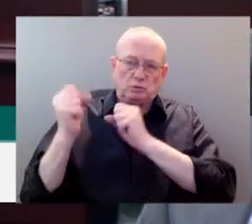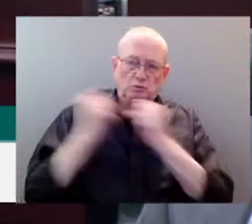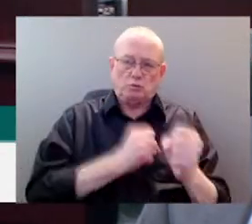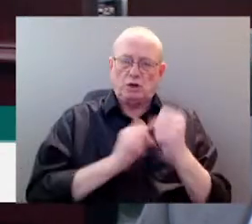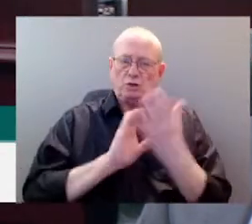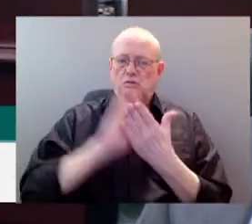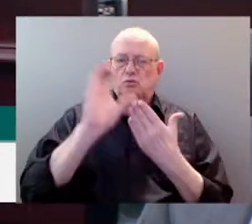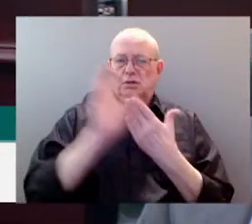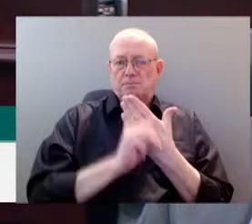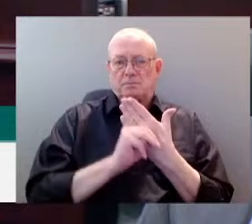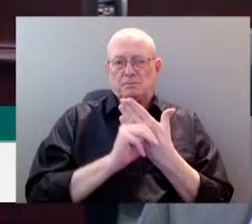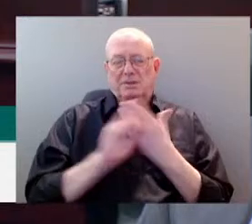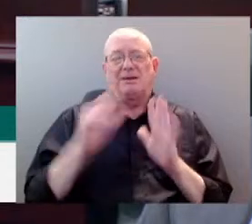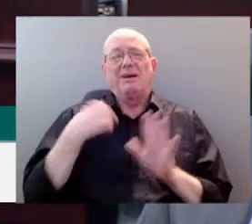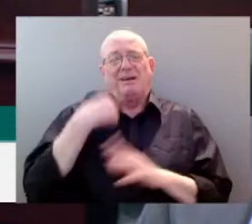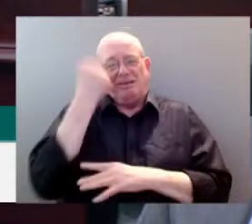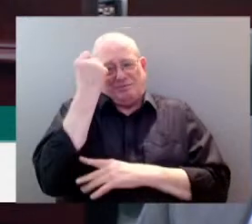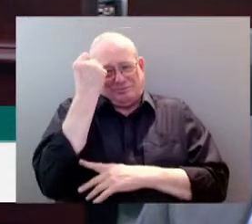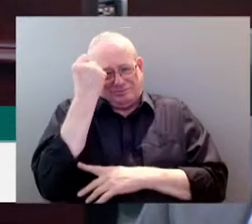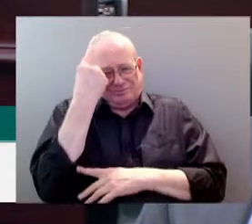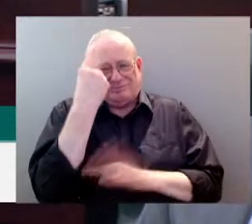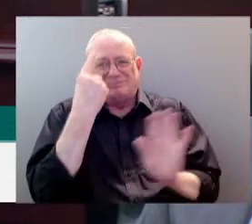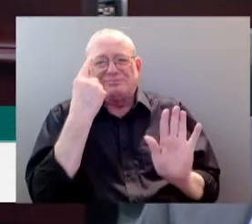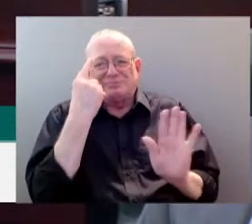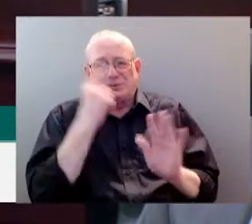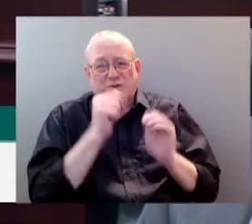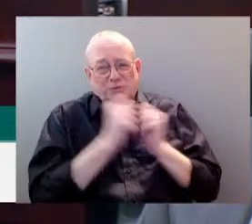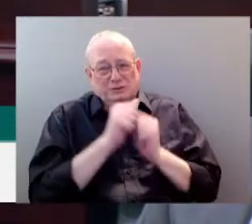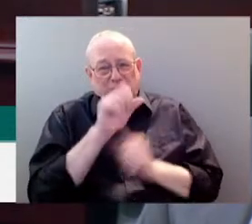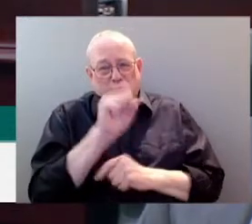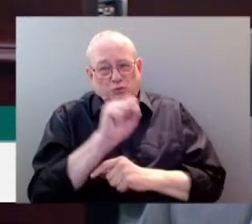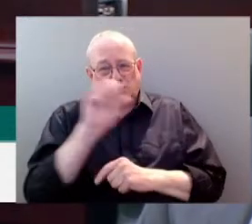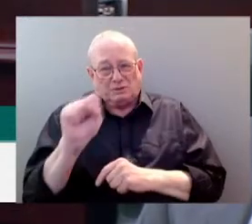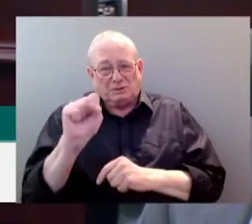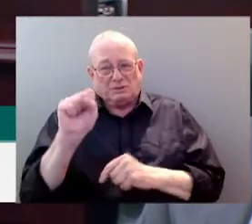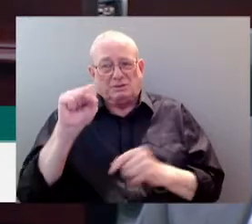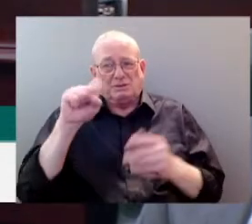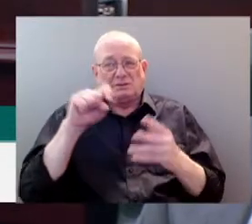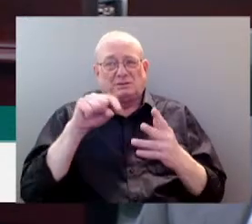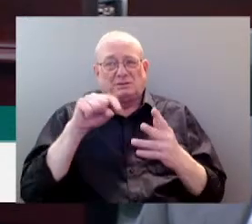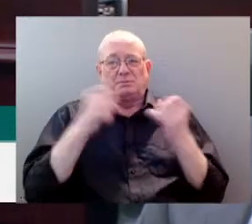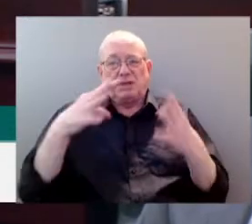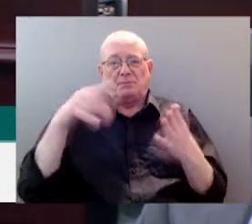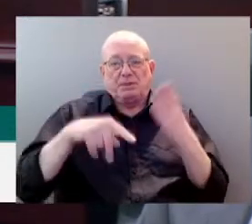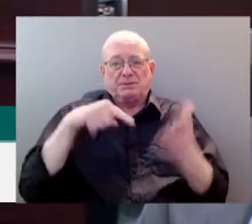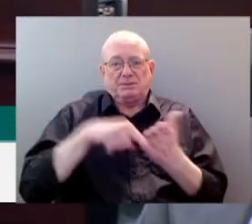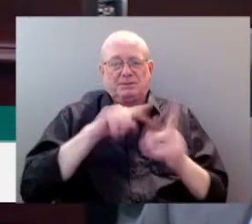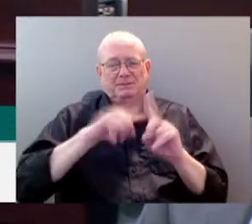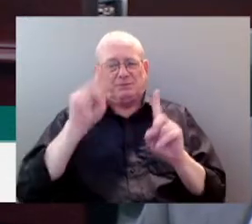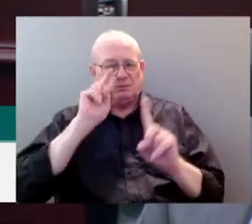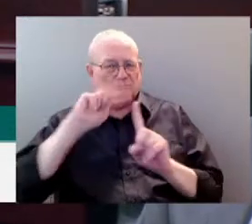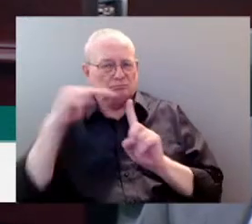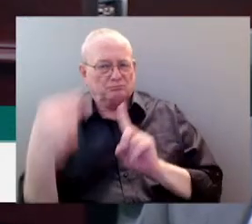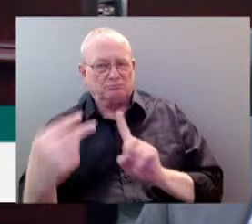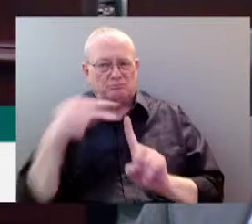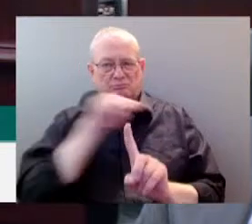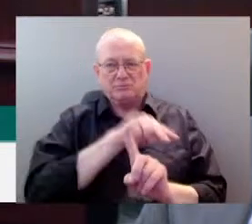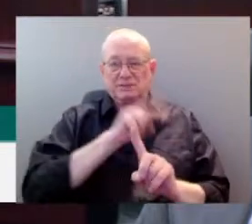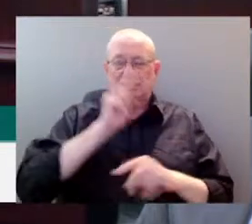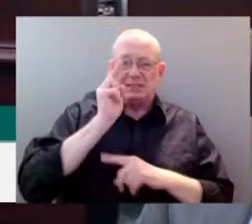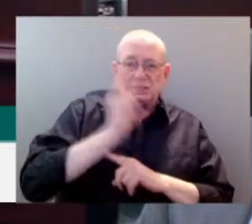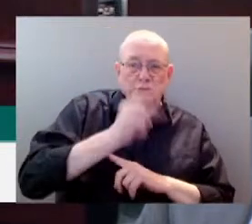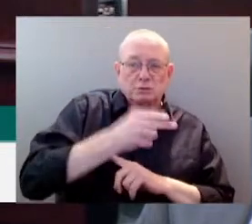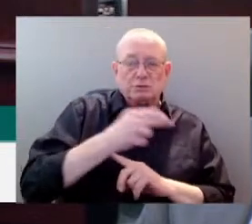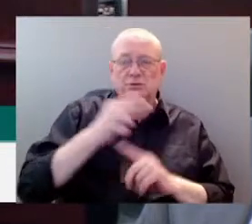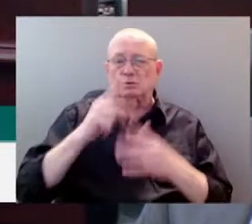recognize that with social studies in particular many people have different viewpoints when it comes to history and historical events Mr Speaker we will